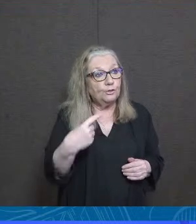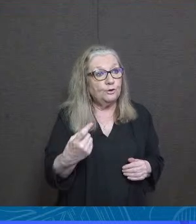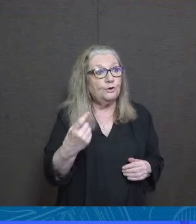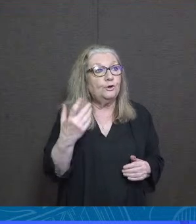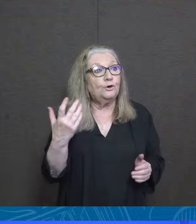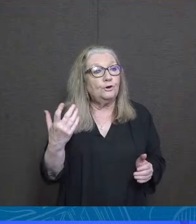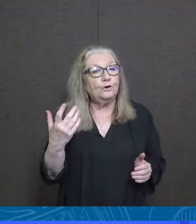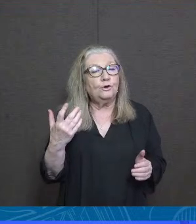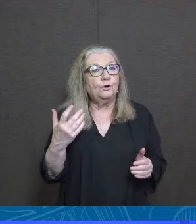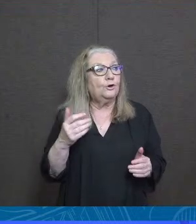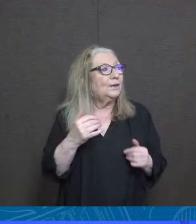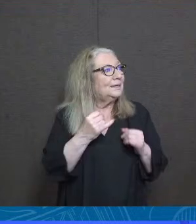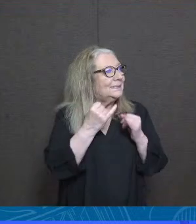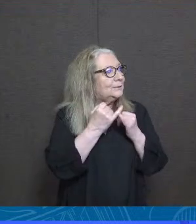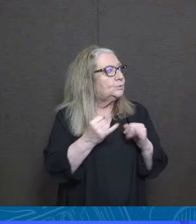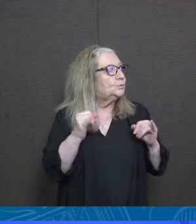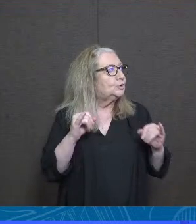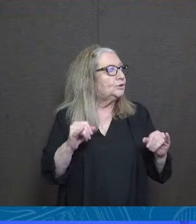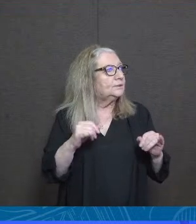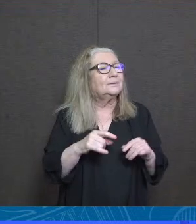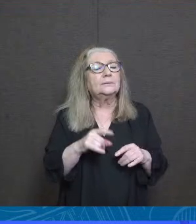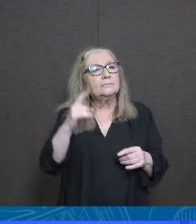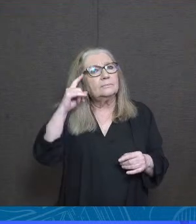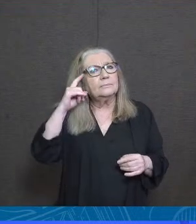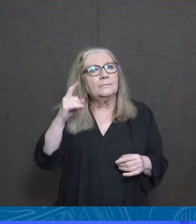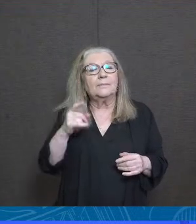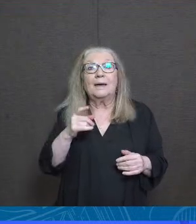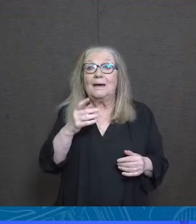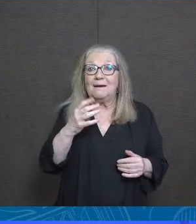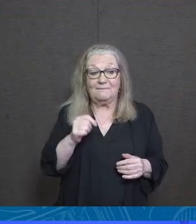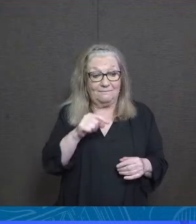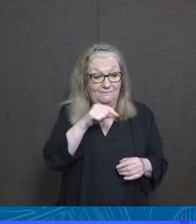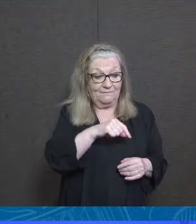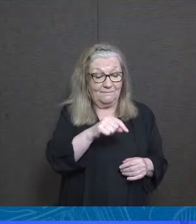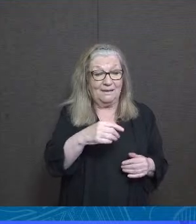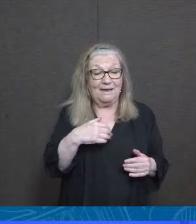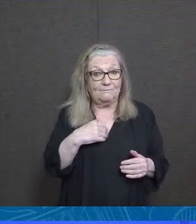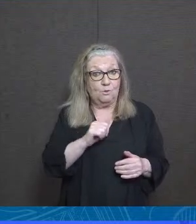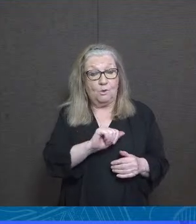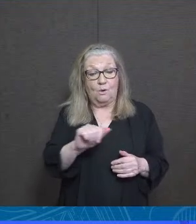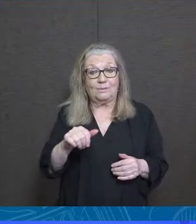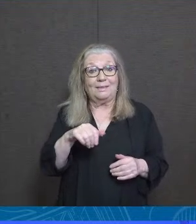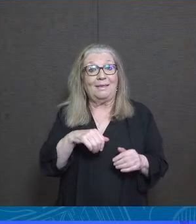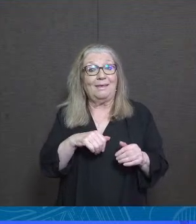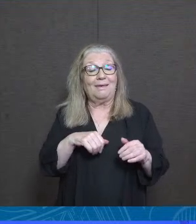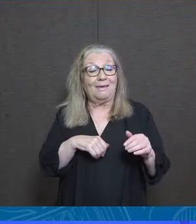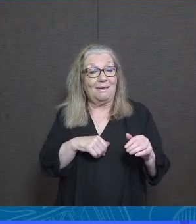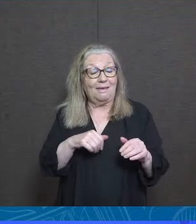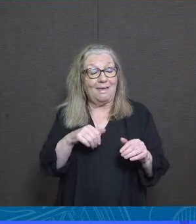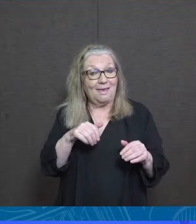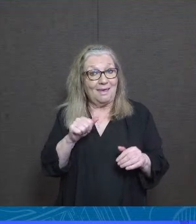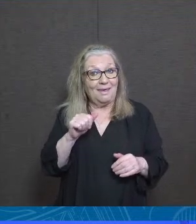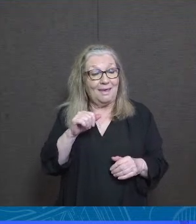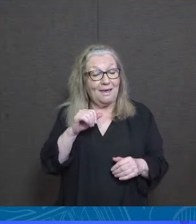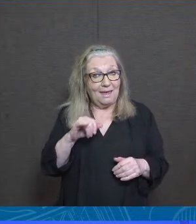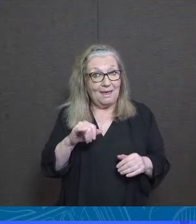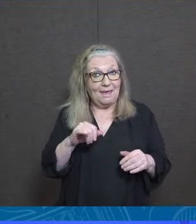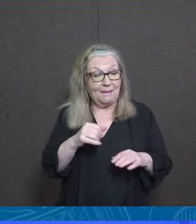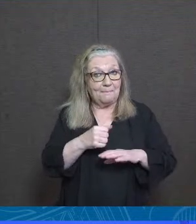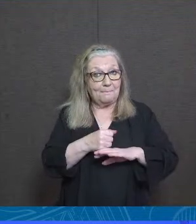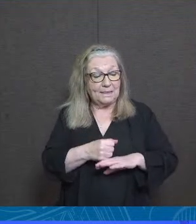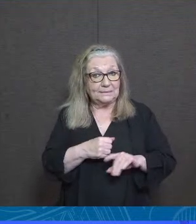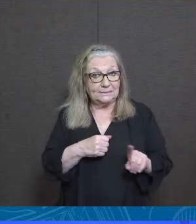other institutions also develop their own AI-based weather global weather